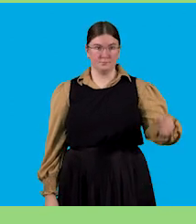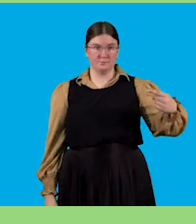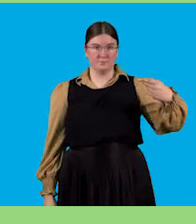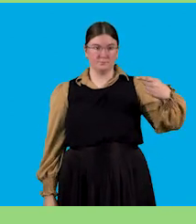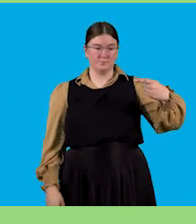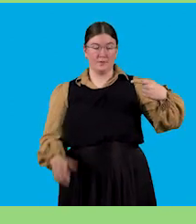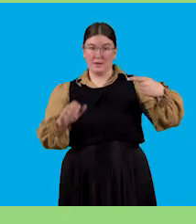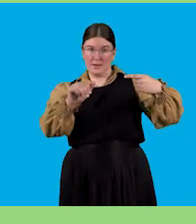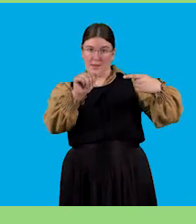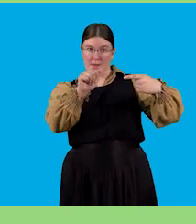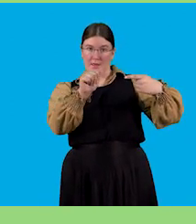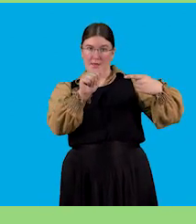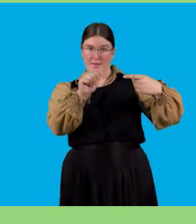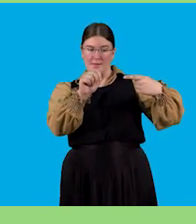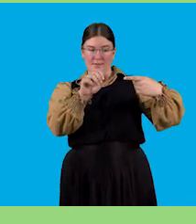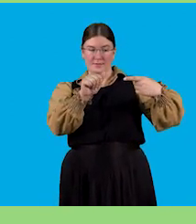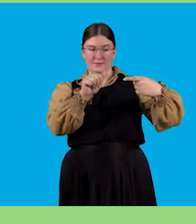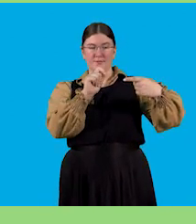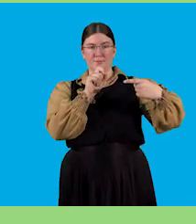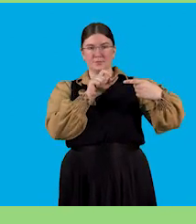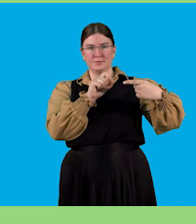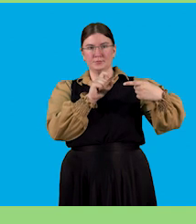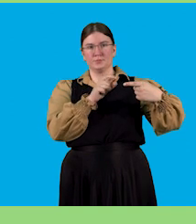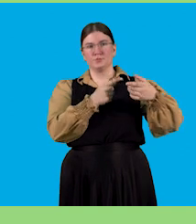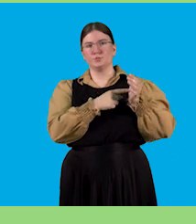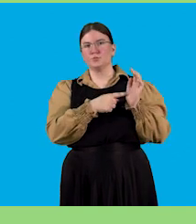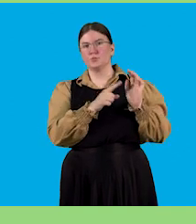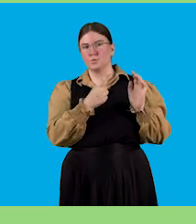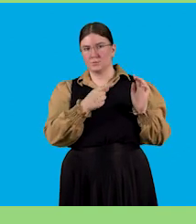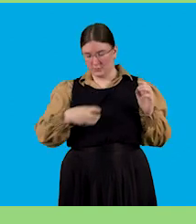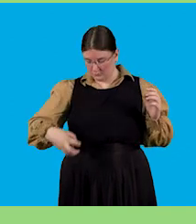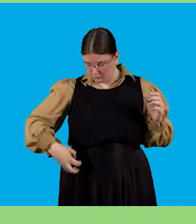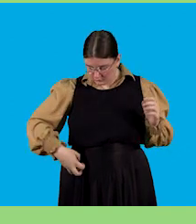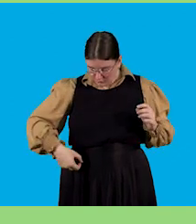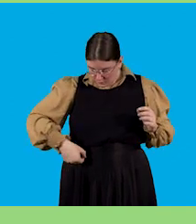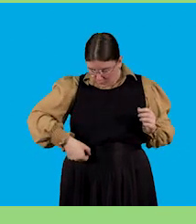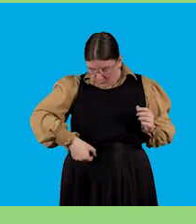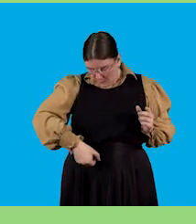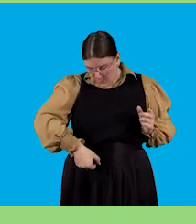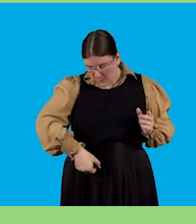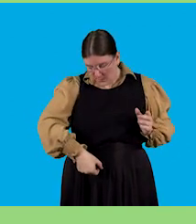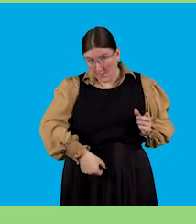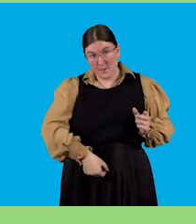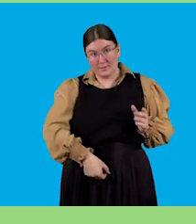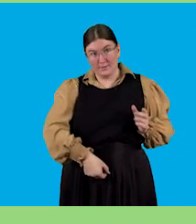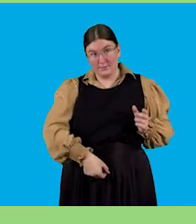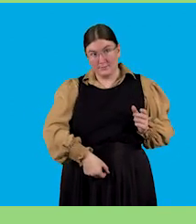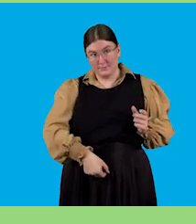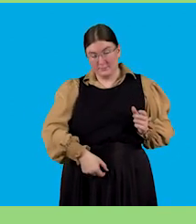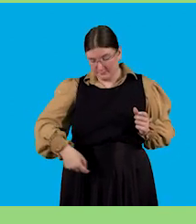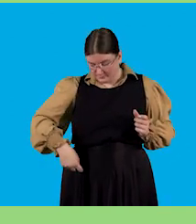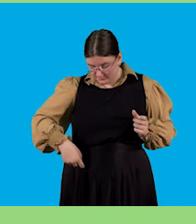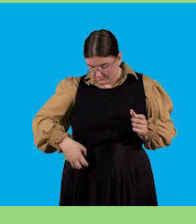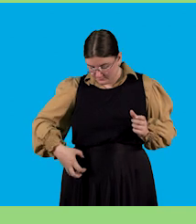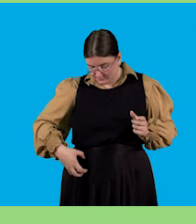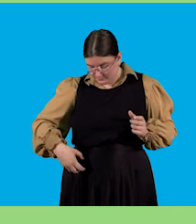Okay, so part A points to a tube that leads from a place